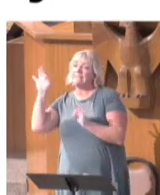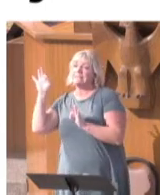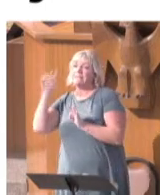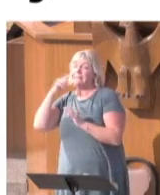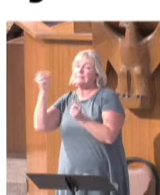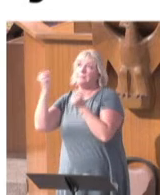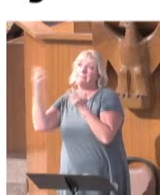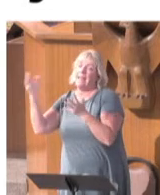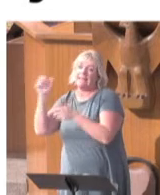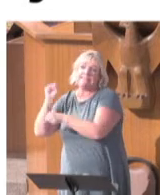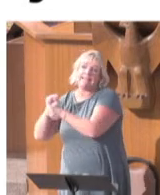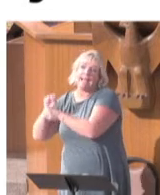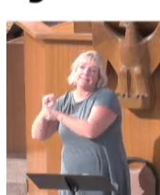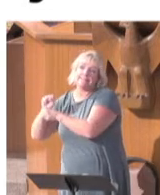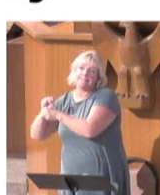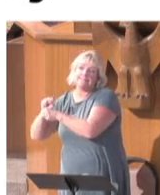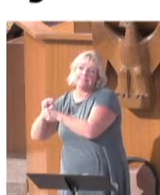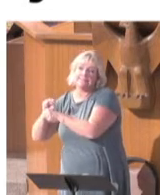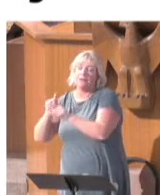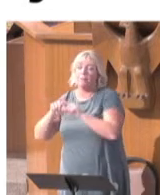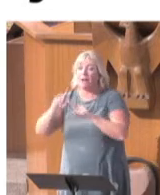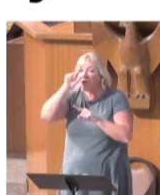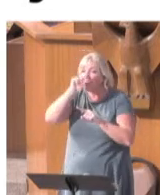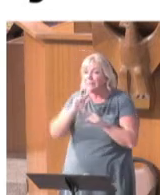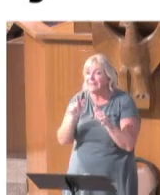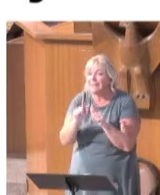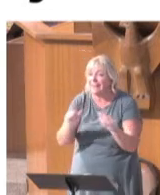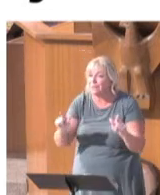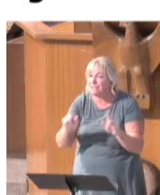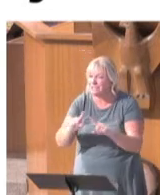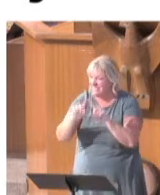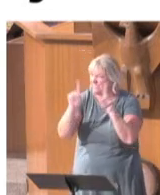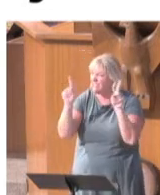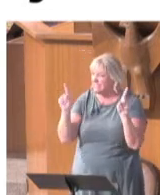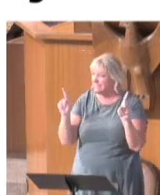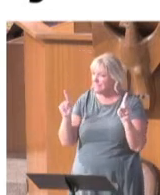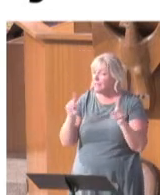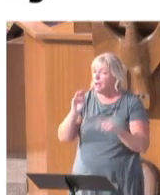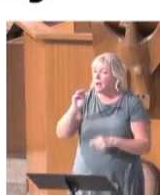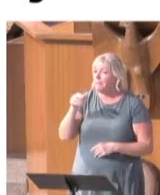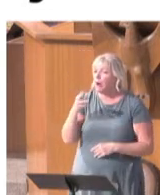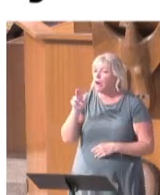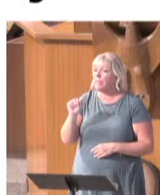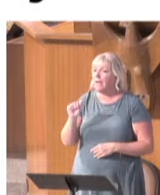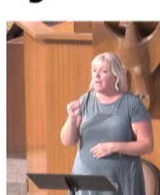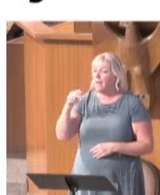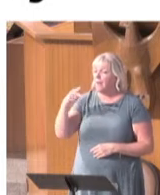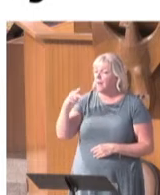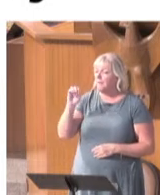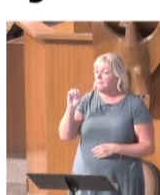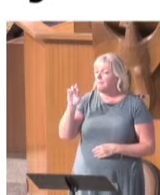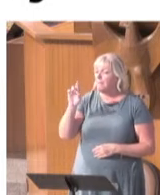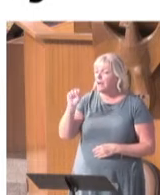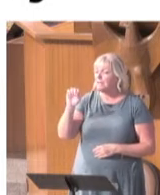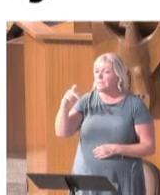many tasks. But in the Greek, it says, but Martha was persipeo by all her